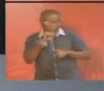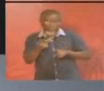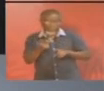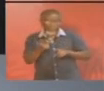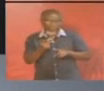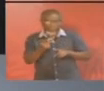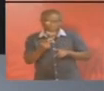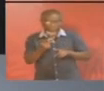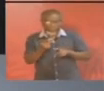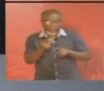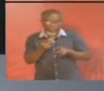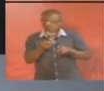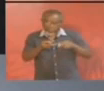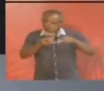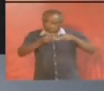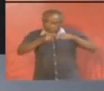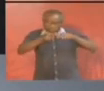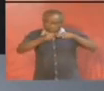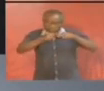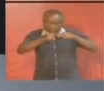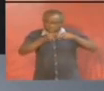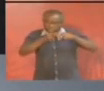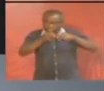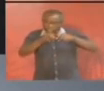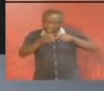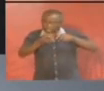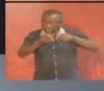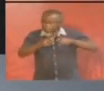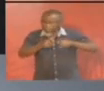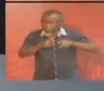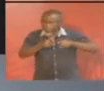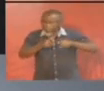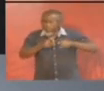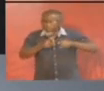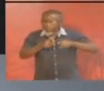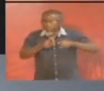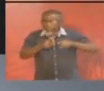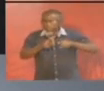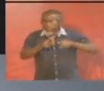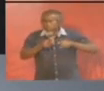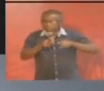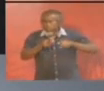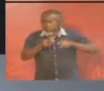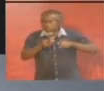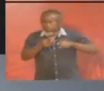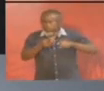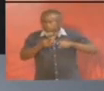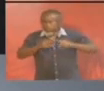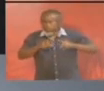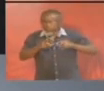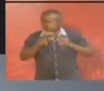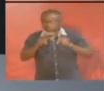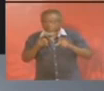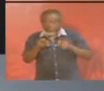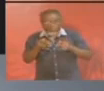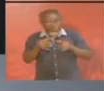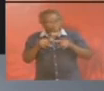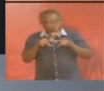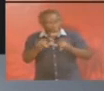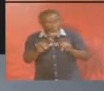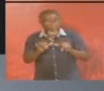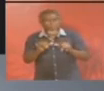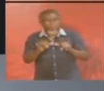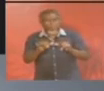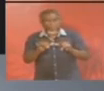Form 4s and 5s are still being asked to come out to complete their practicals. I'm not sure if it is you can pass the information on to Minister